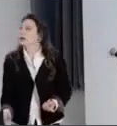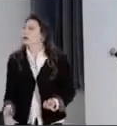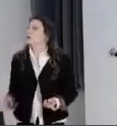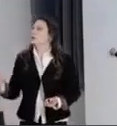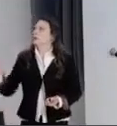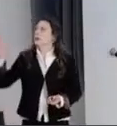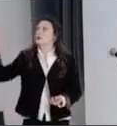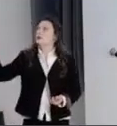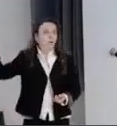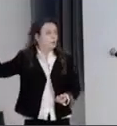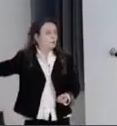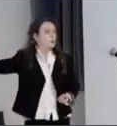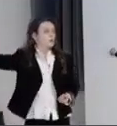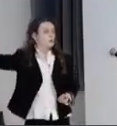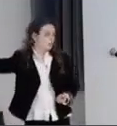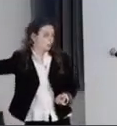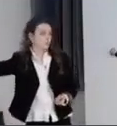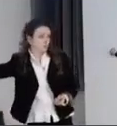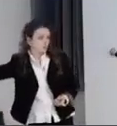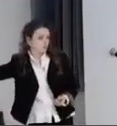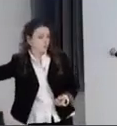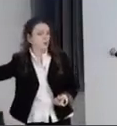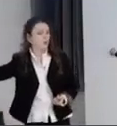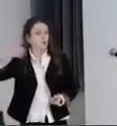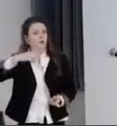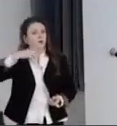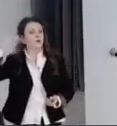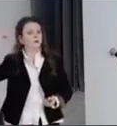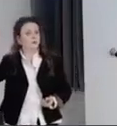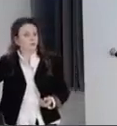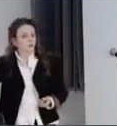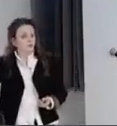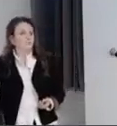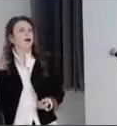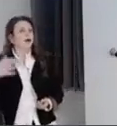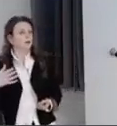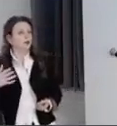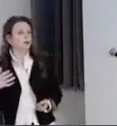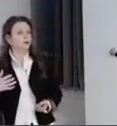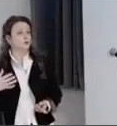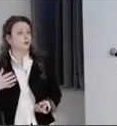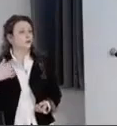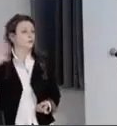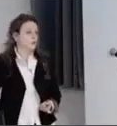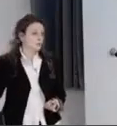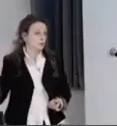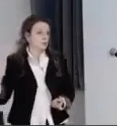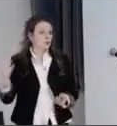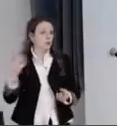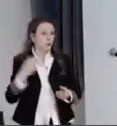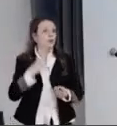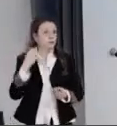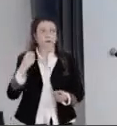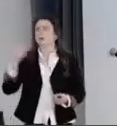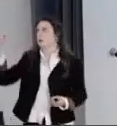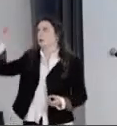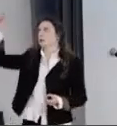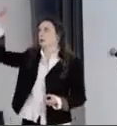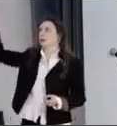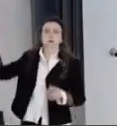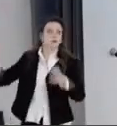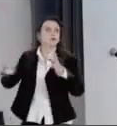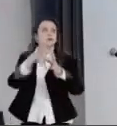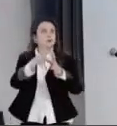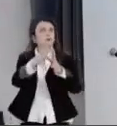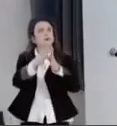And you could say that this applies to McQueen's necklace too, that knowing the background of this piece and knowing that this